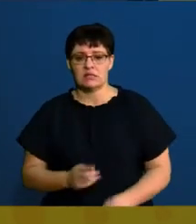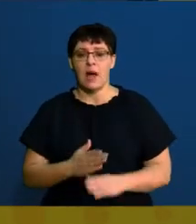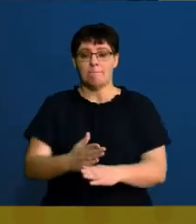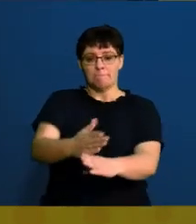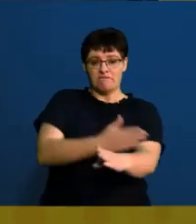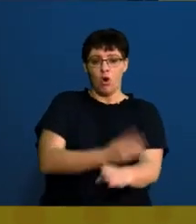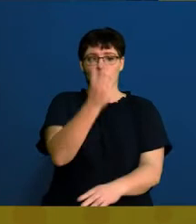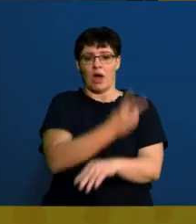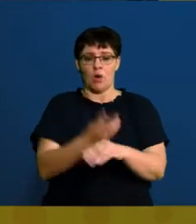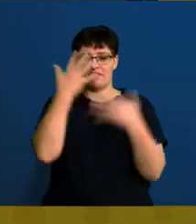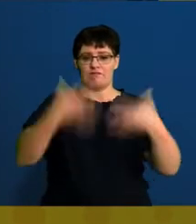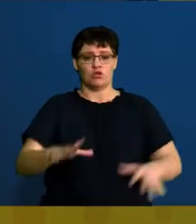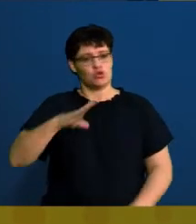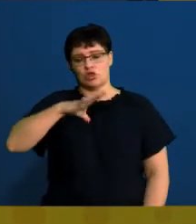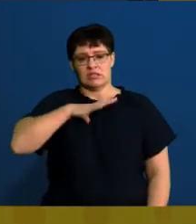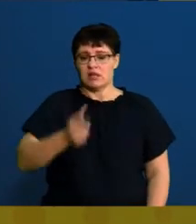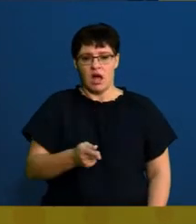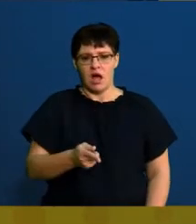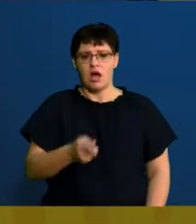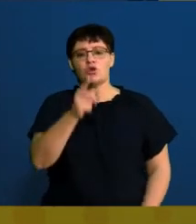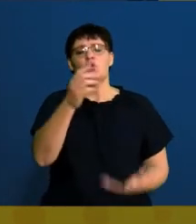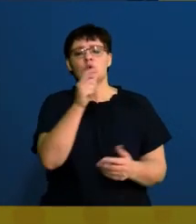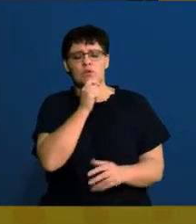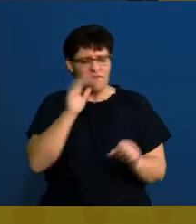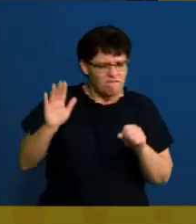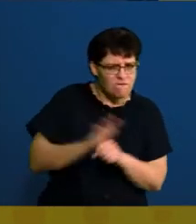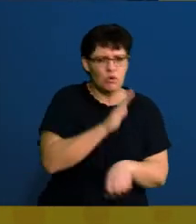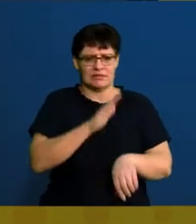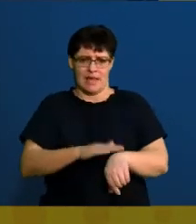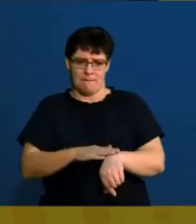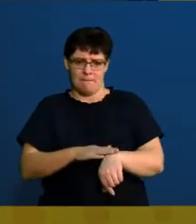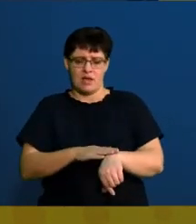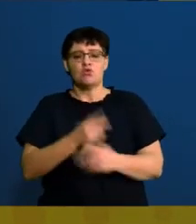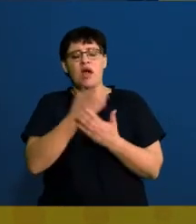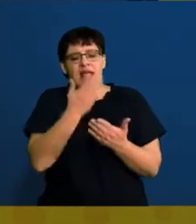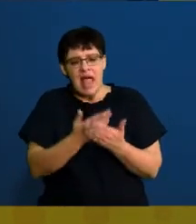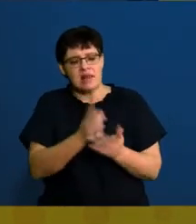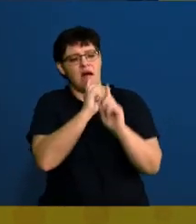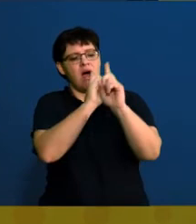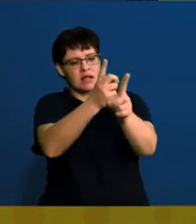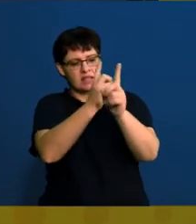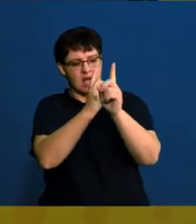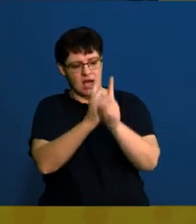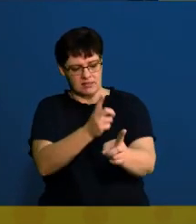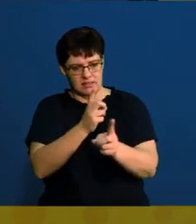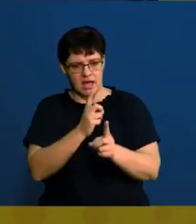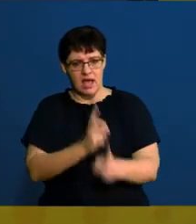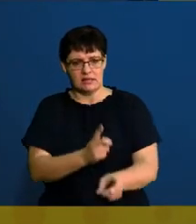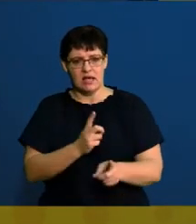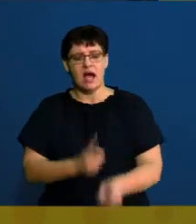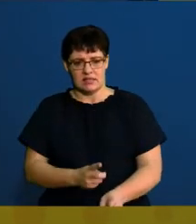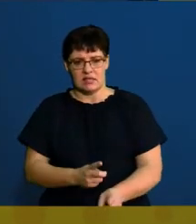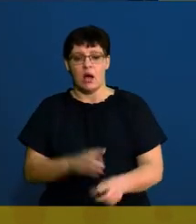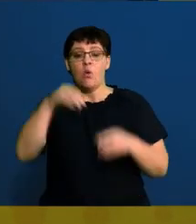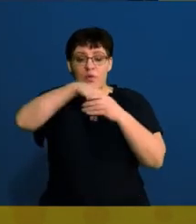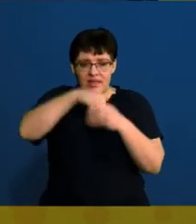hours. Utilize a spread of time so that you are actually able to answer your question paper in the 2